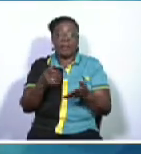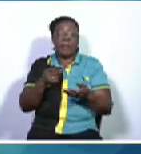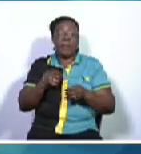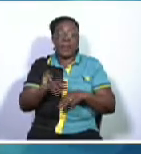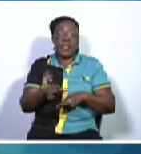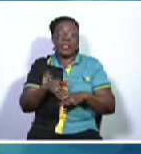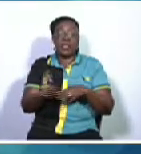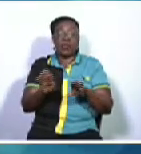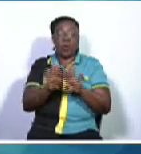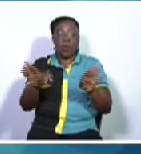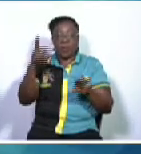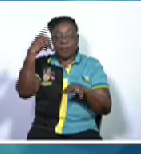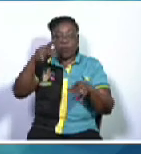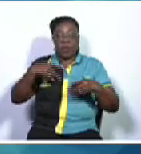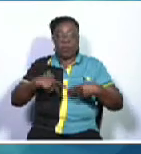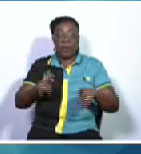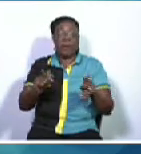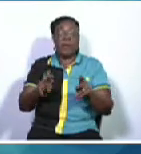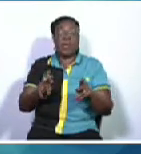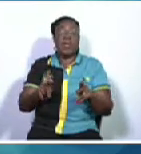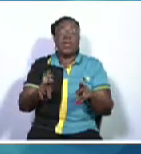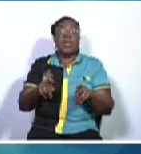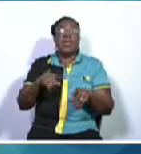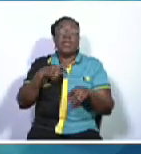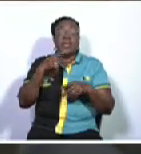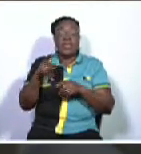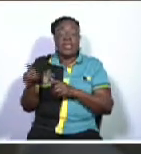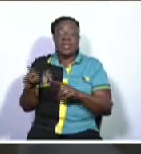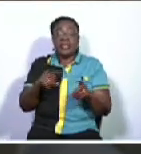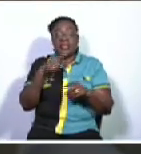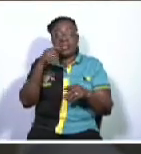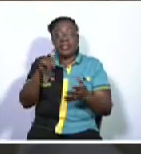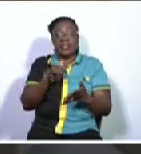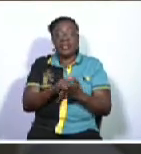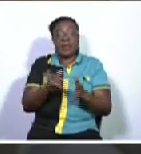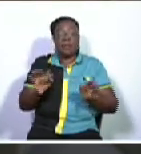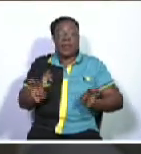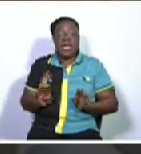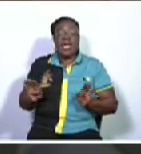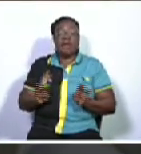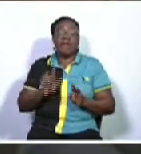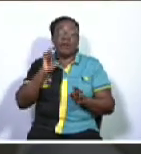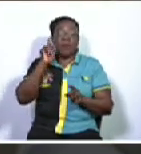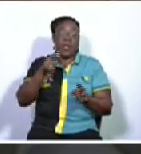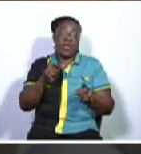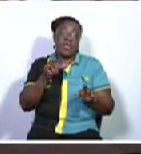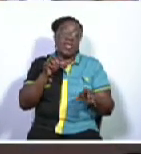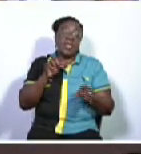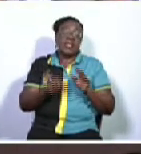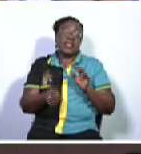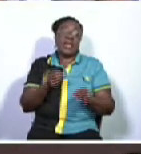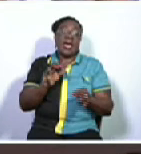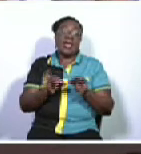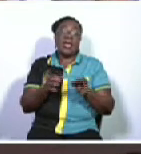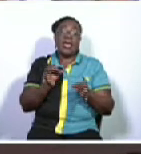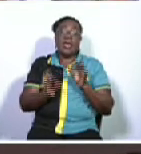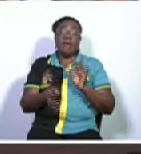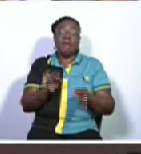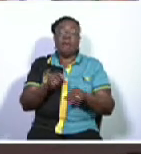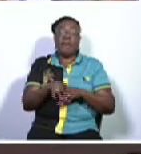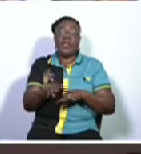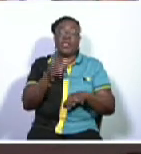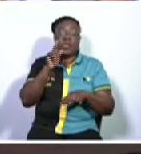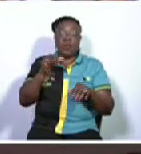public, he did indicate that the behavior from residents to the beach reopening will determine whether or not beaches will remain open during